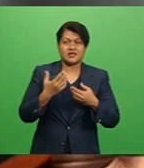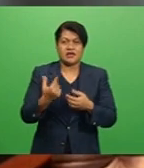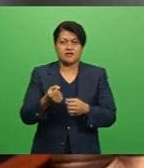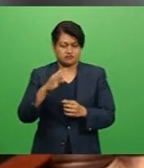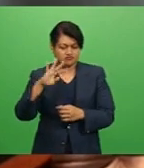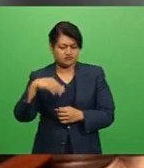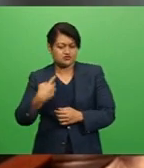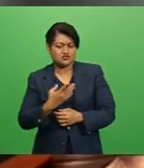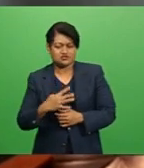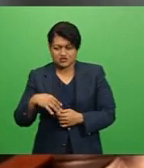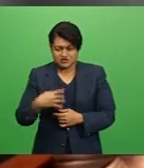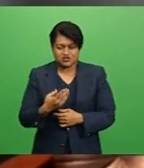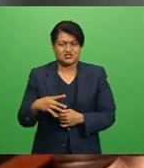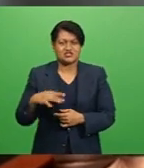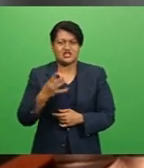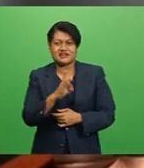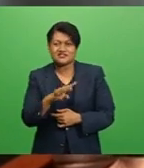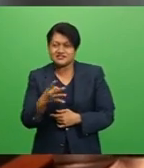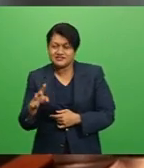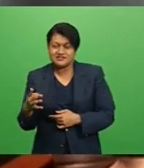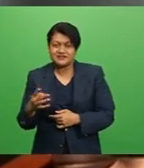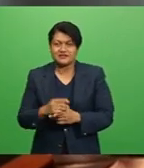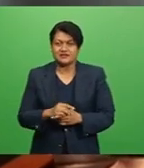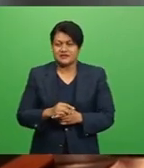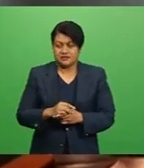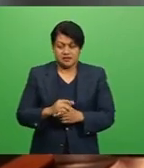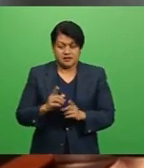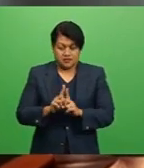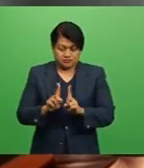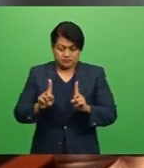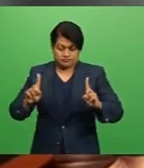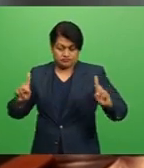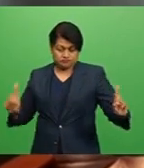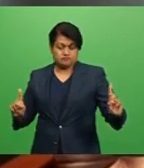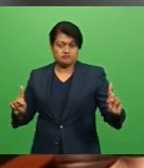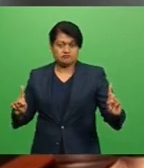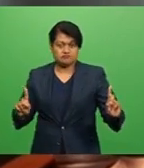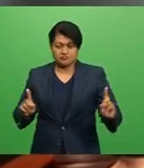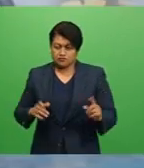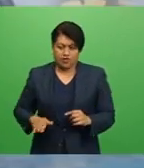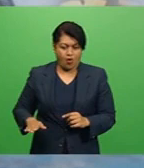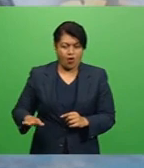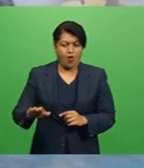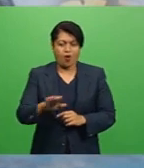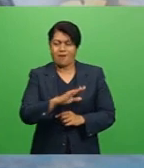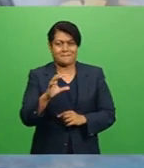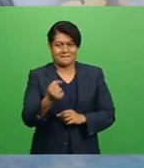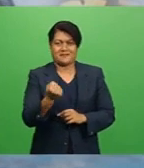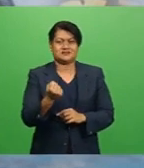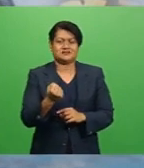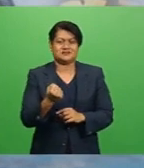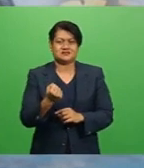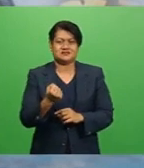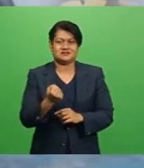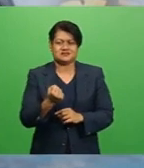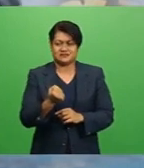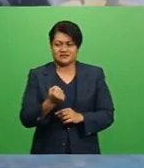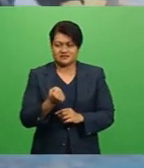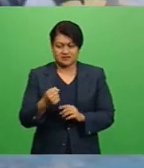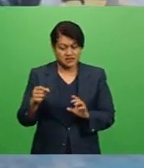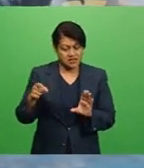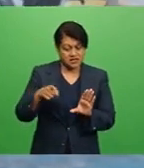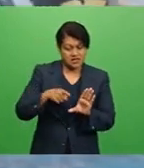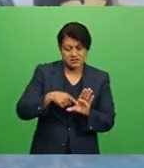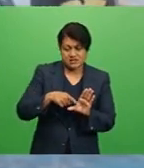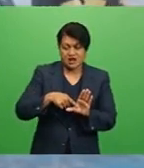well. Until our physical distancing will be in place, all events will be outside, inside, so